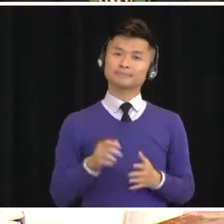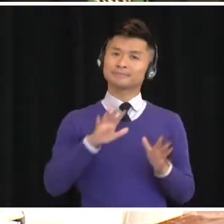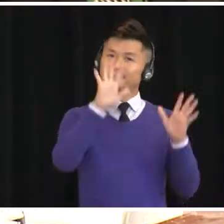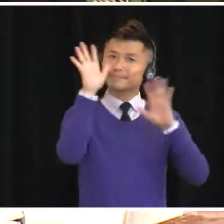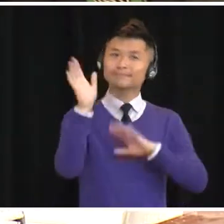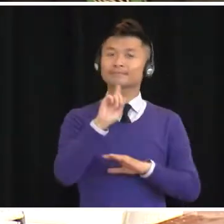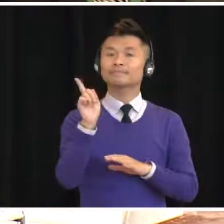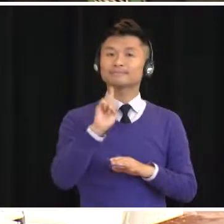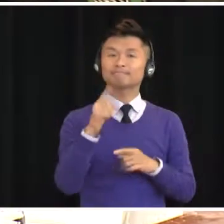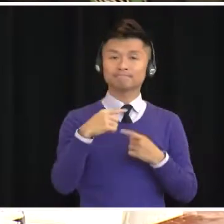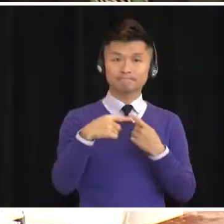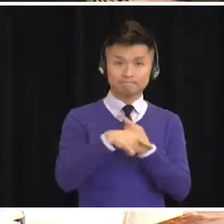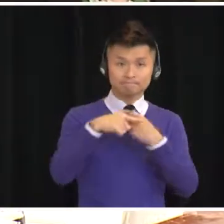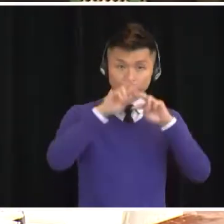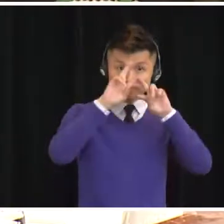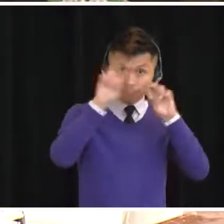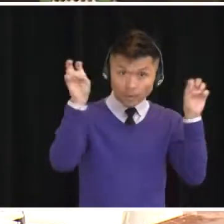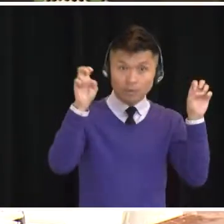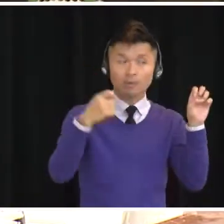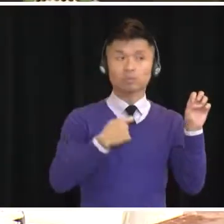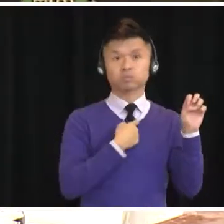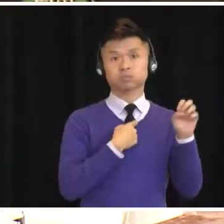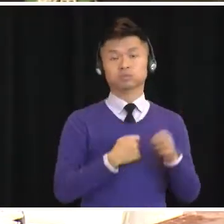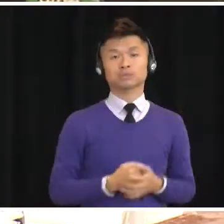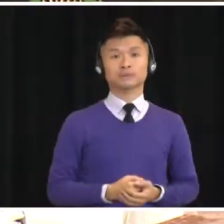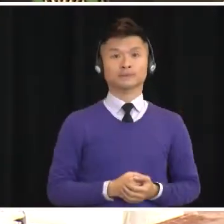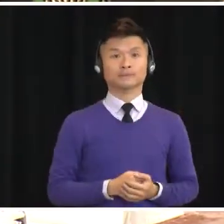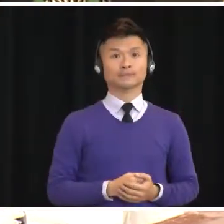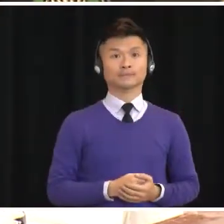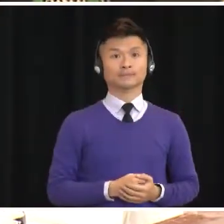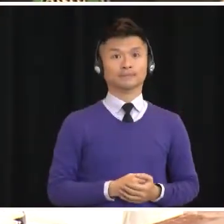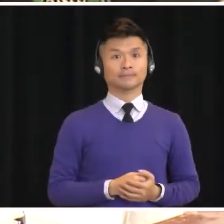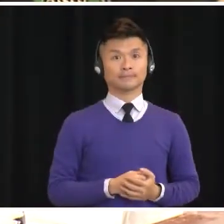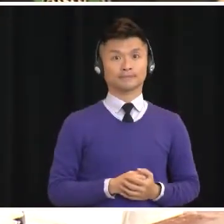analysis to see what's going on.